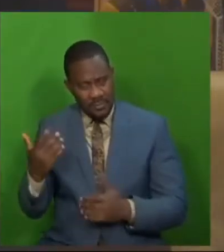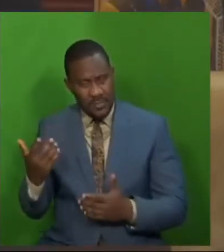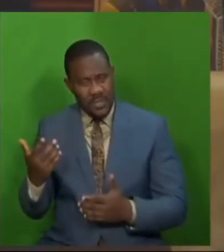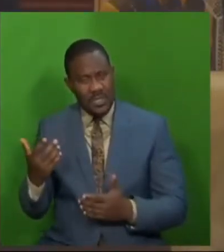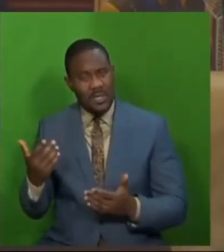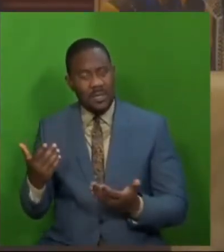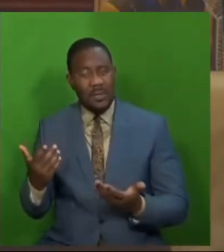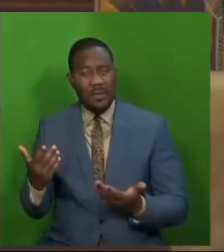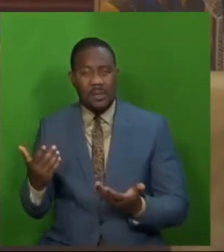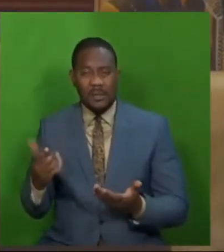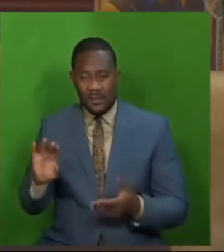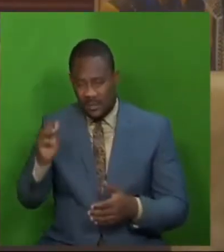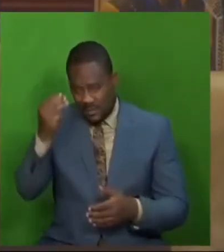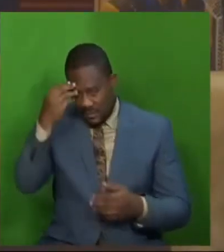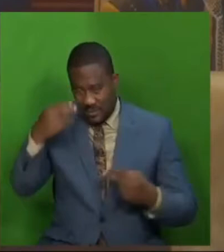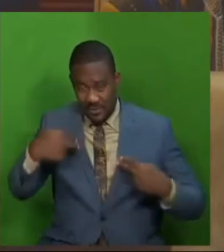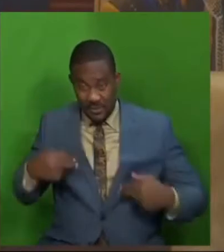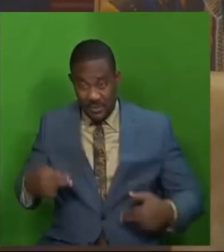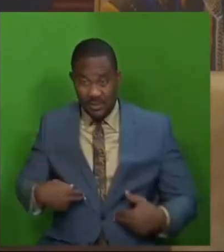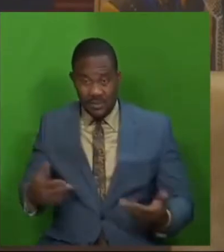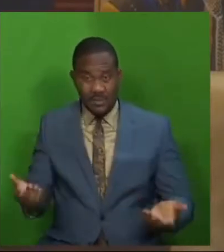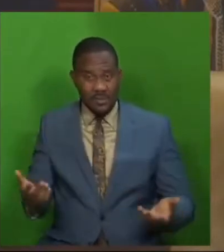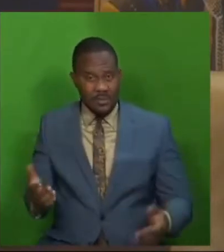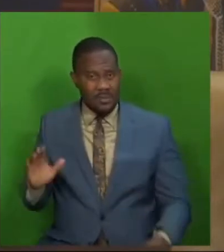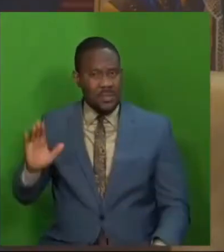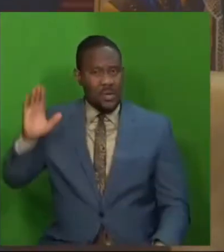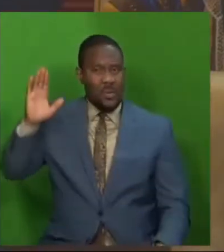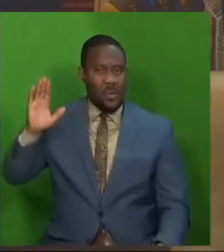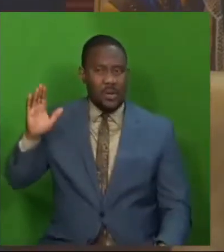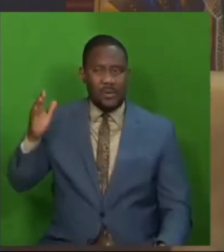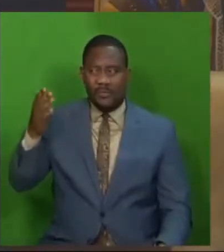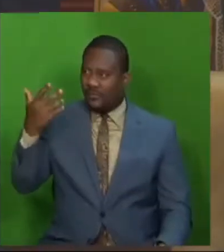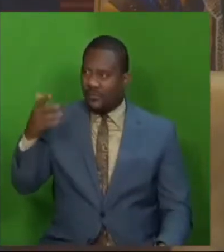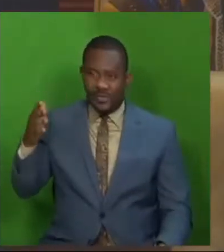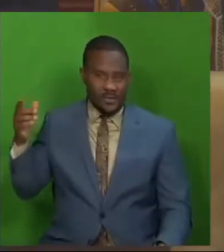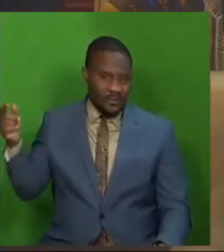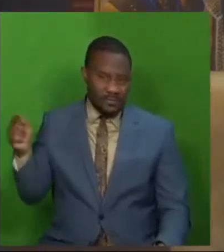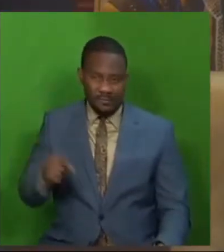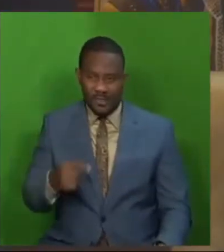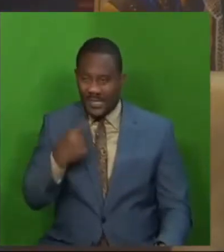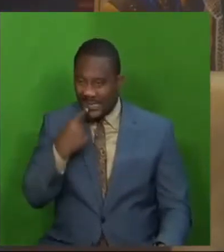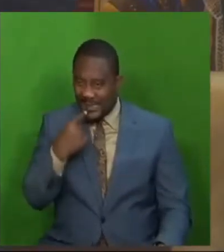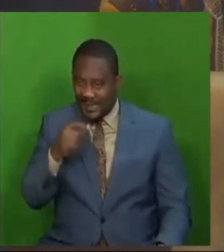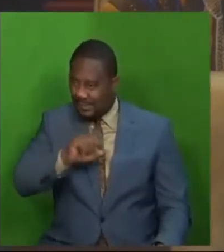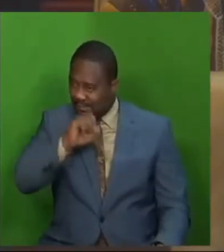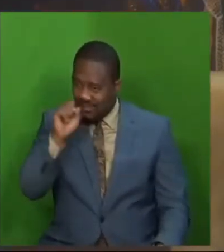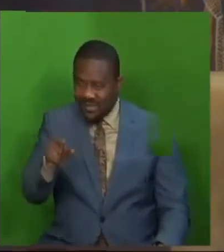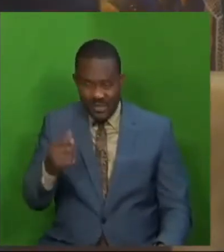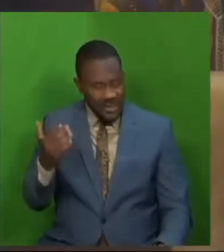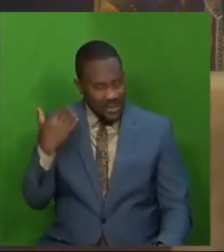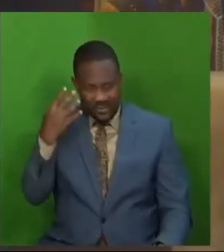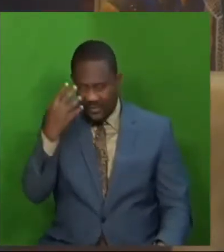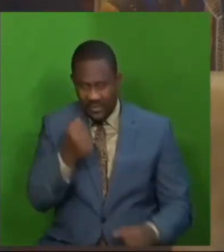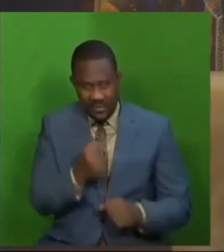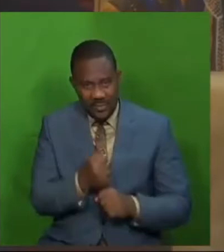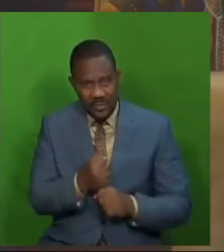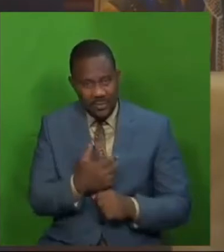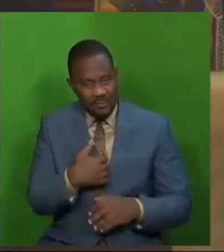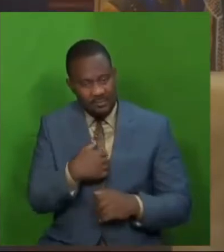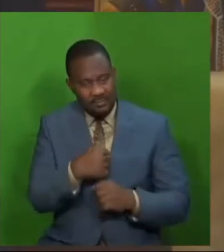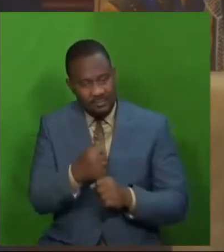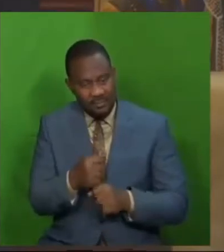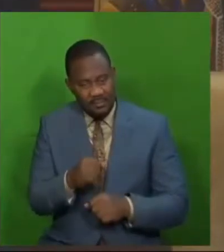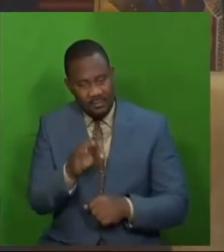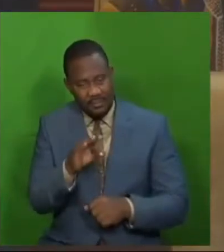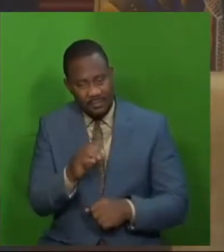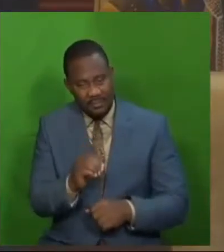committee. And while under oath, he indicated that in the last 4 years, they had created